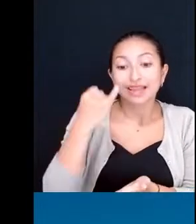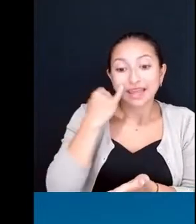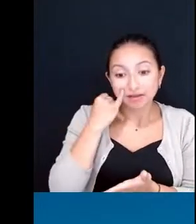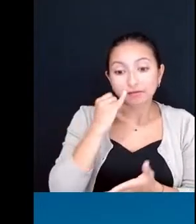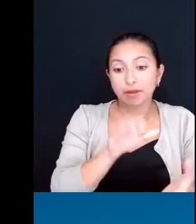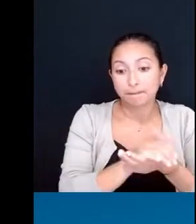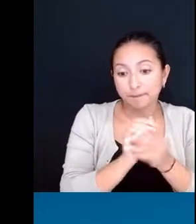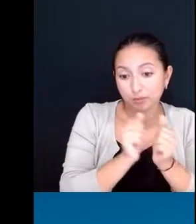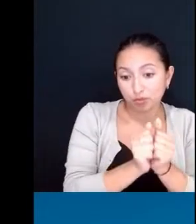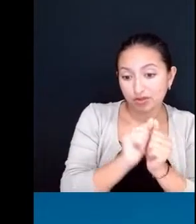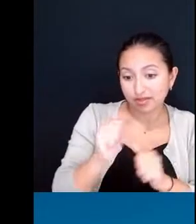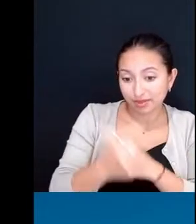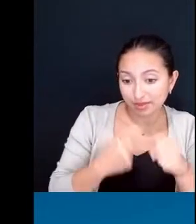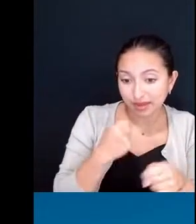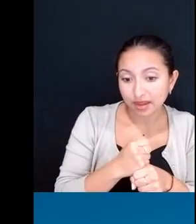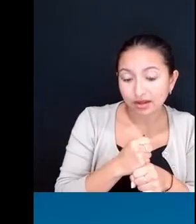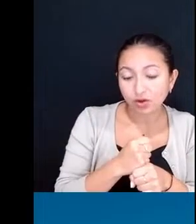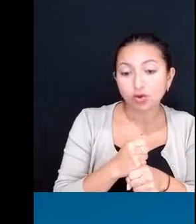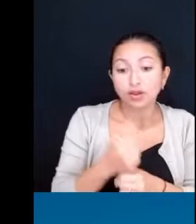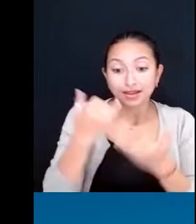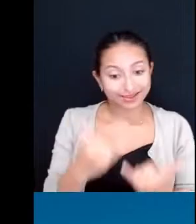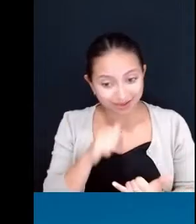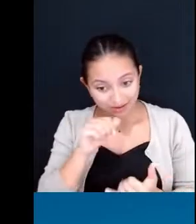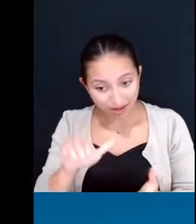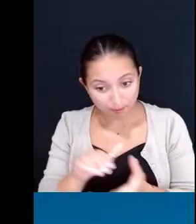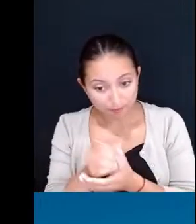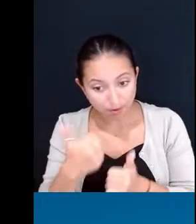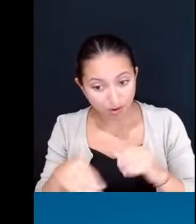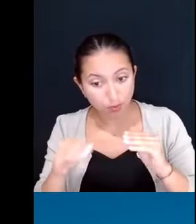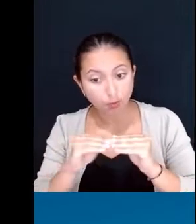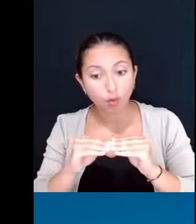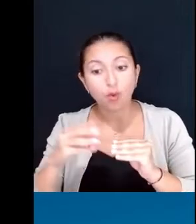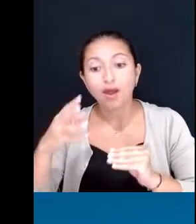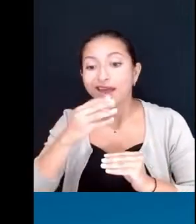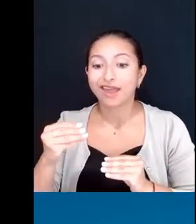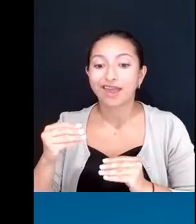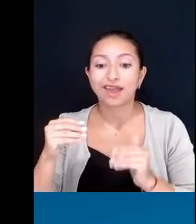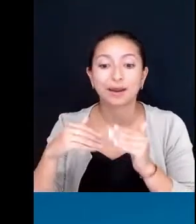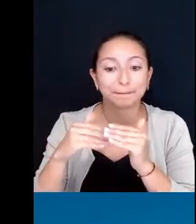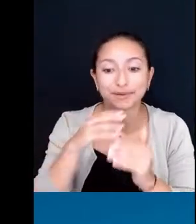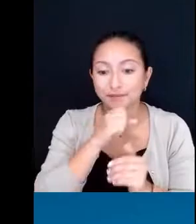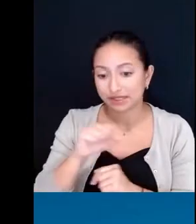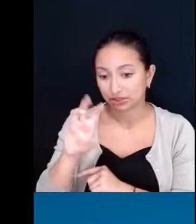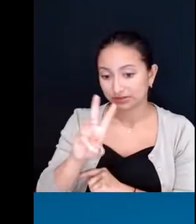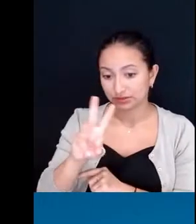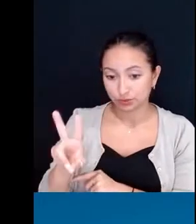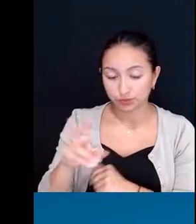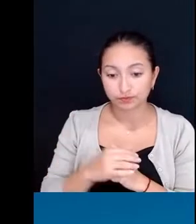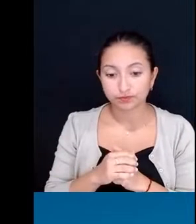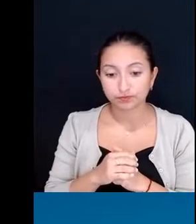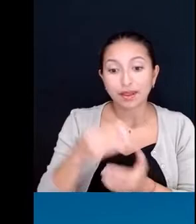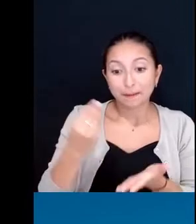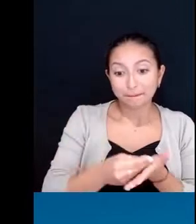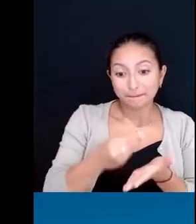years, is not currently married, and is at least age 62. The money paid to a divorced spouse